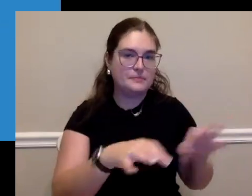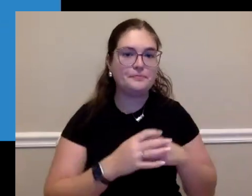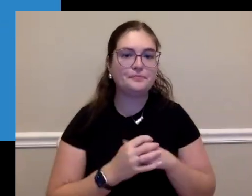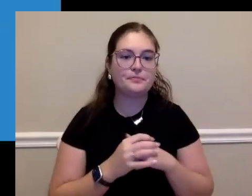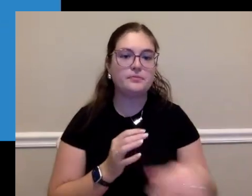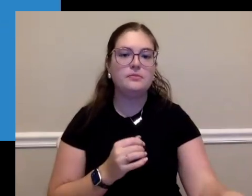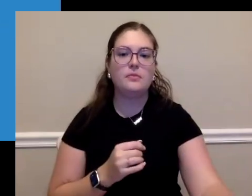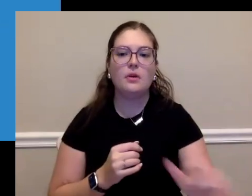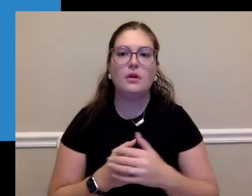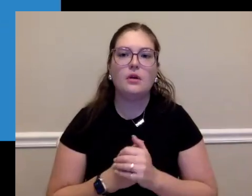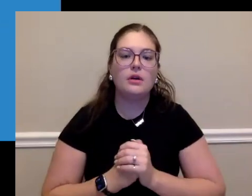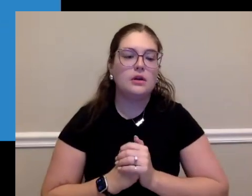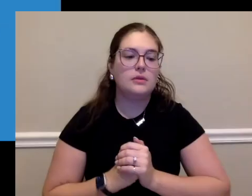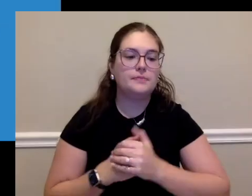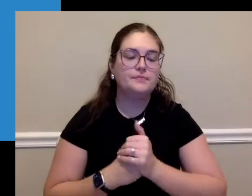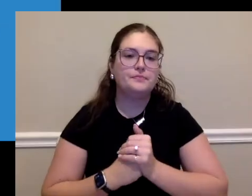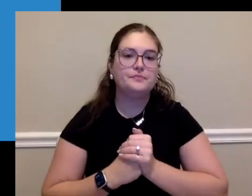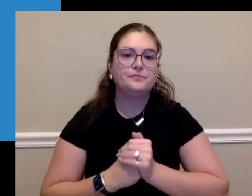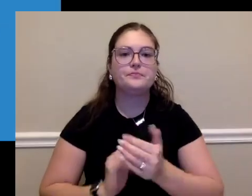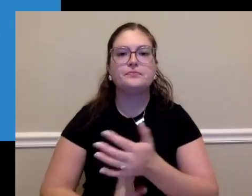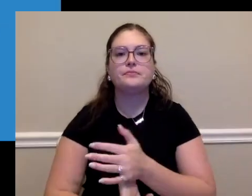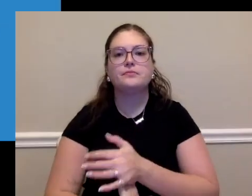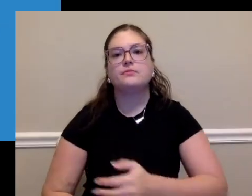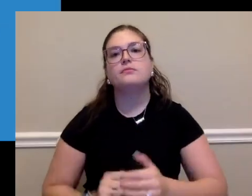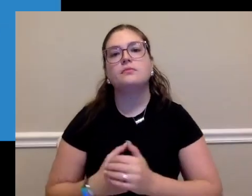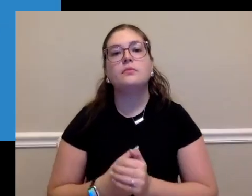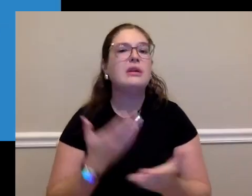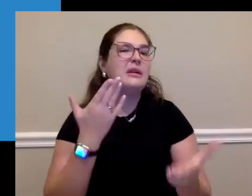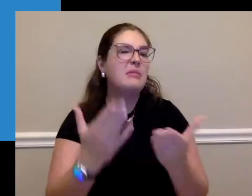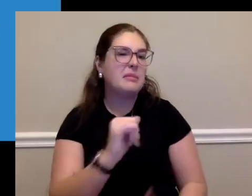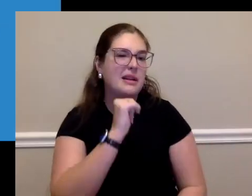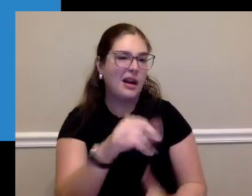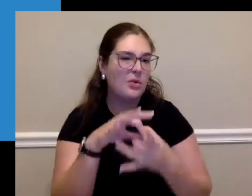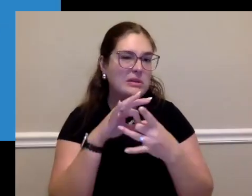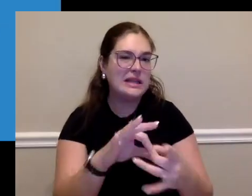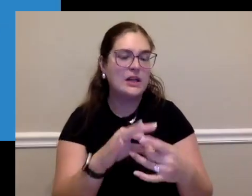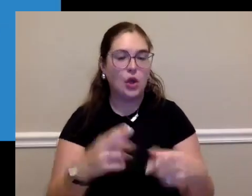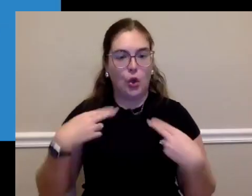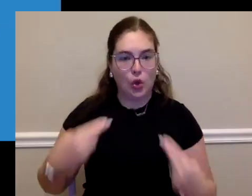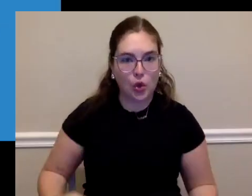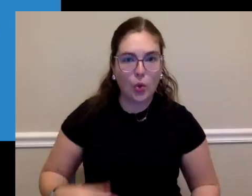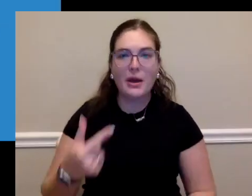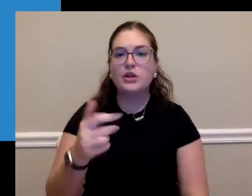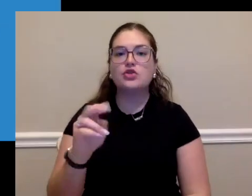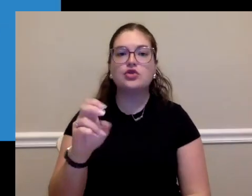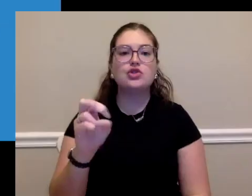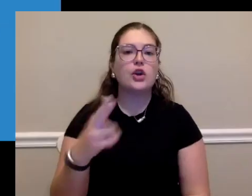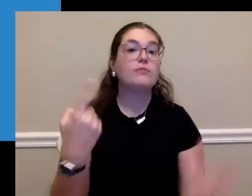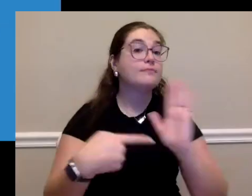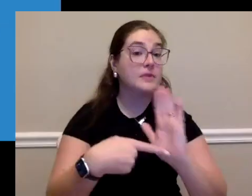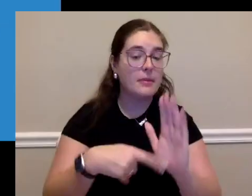So grammatical gender may or may not be related to human gender. Example, el